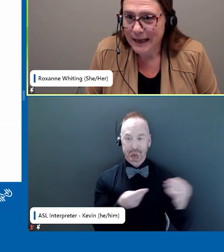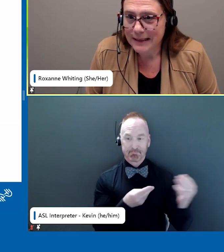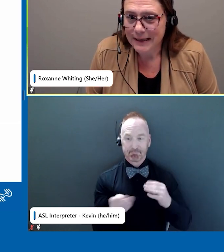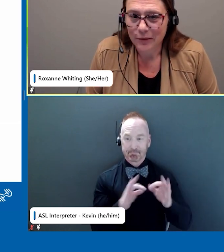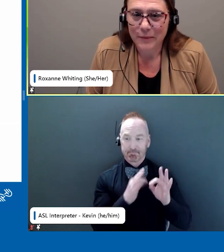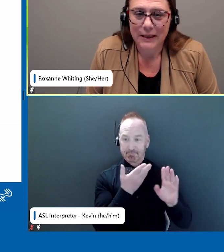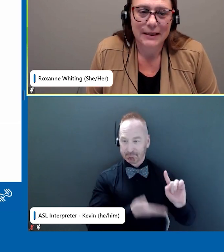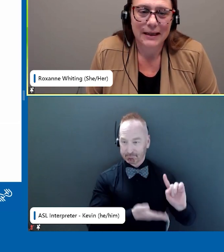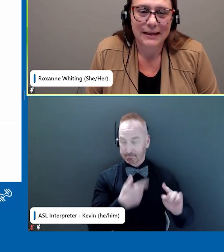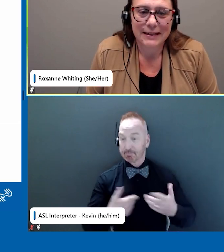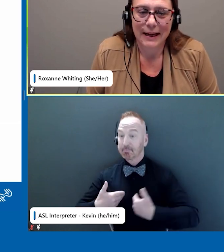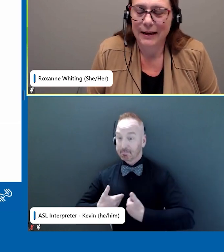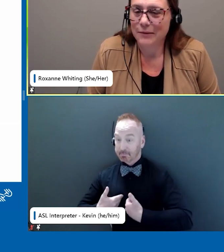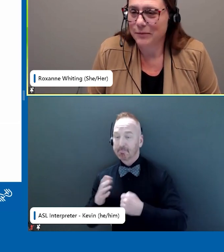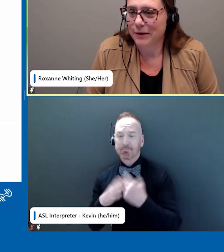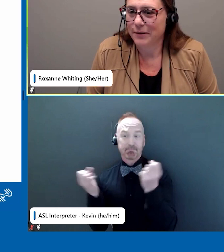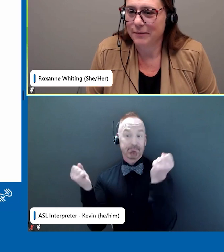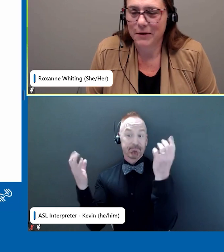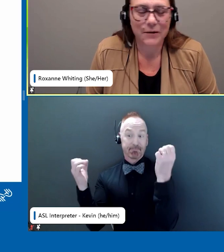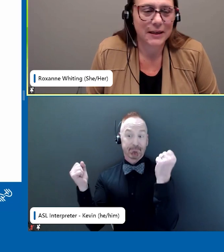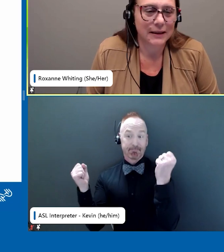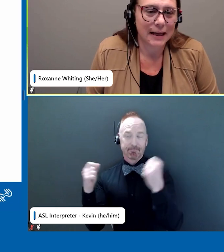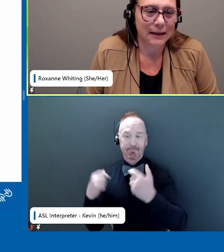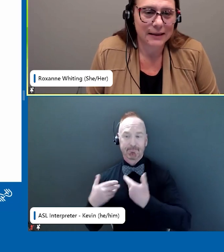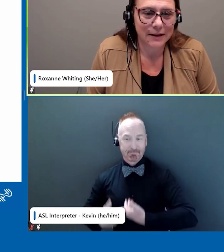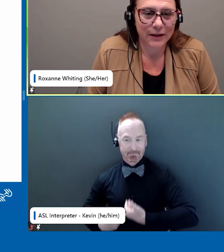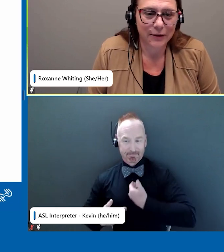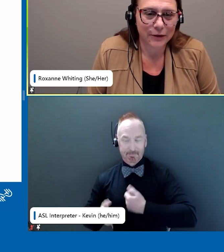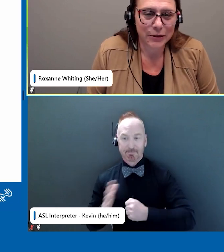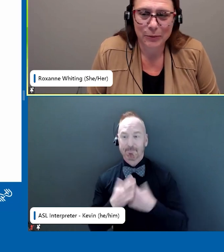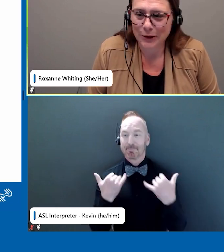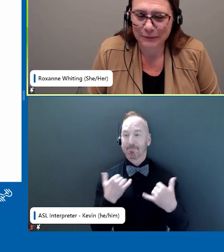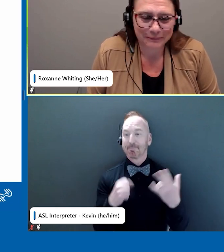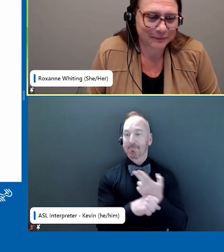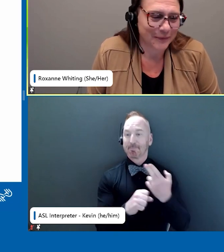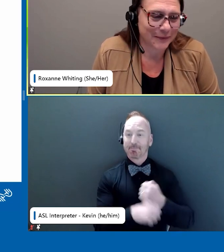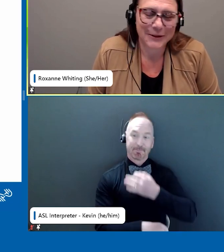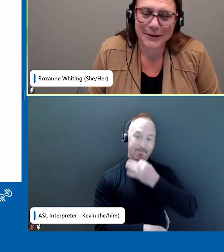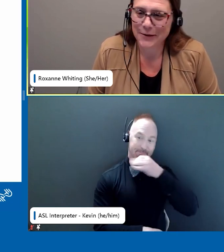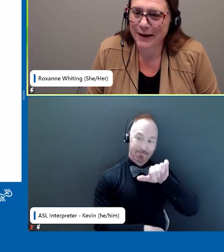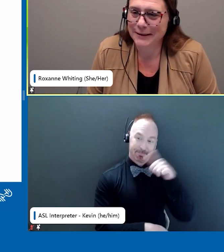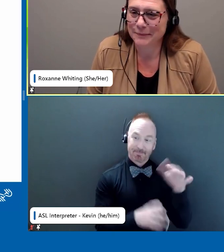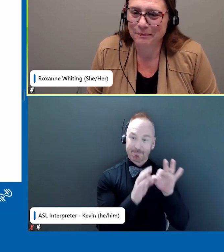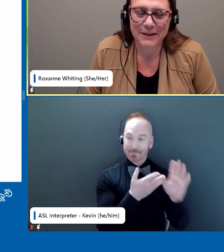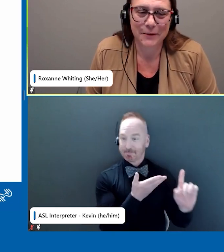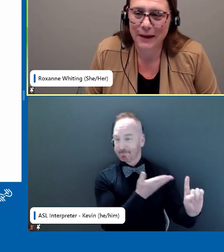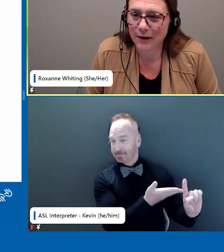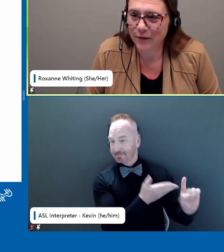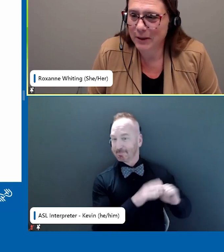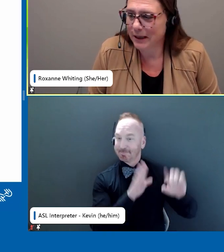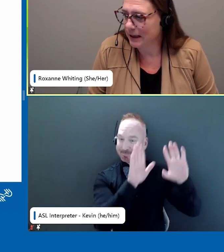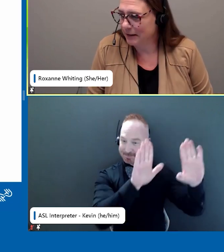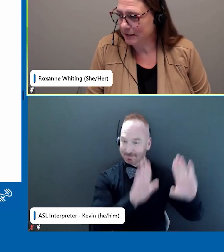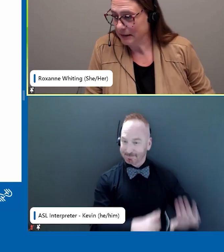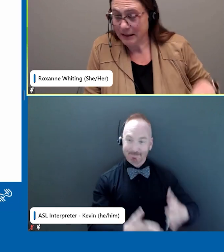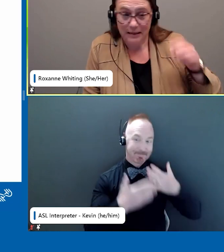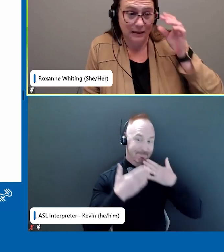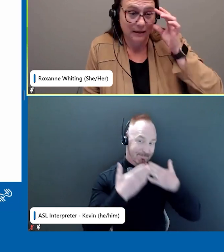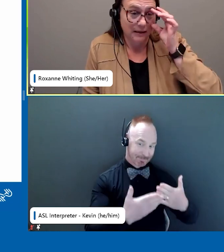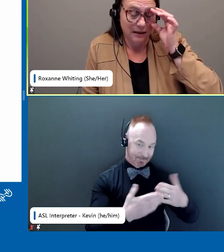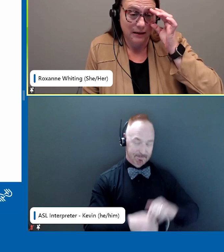fluent in ASL, but today we're using the talents of another interpreter, which is great. So thank you for being